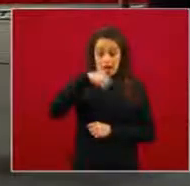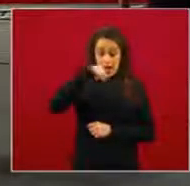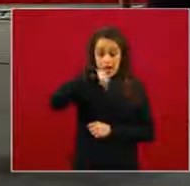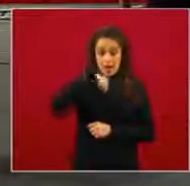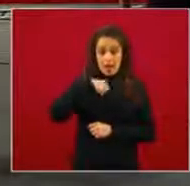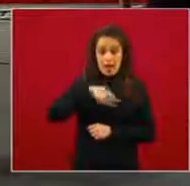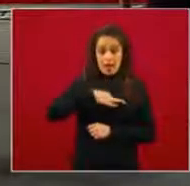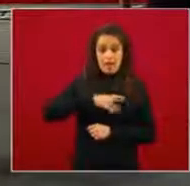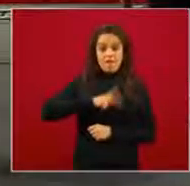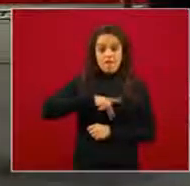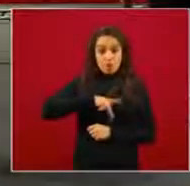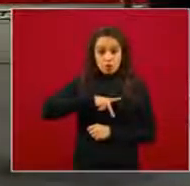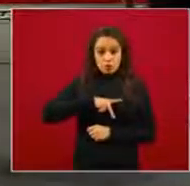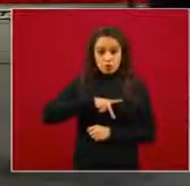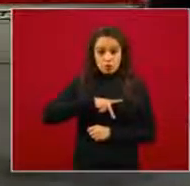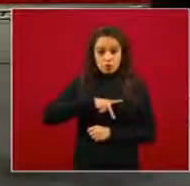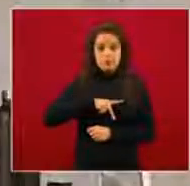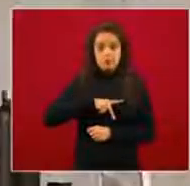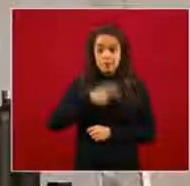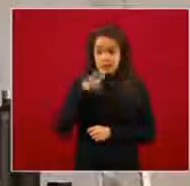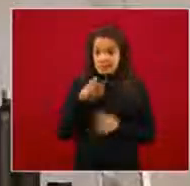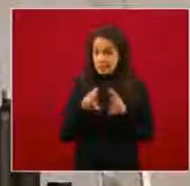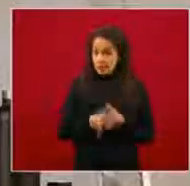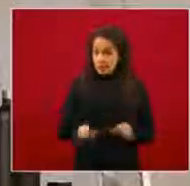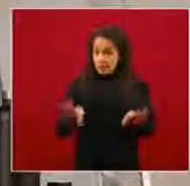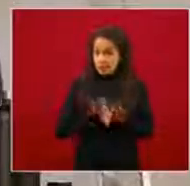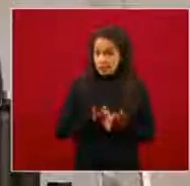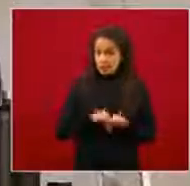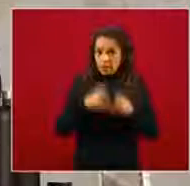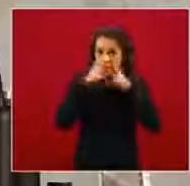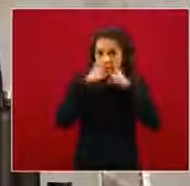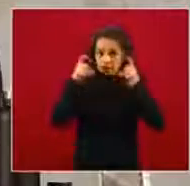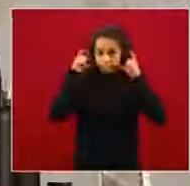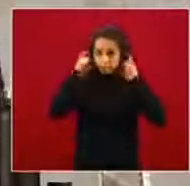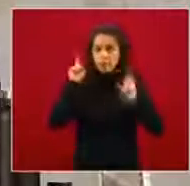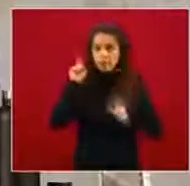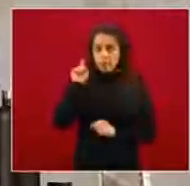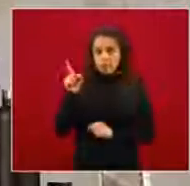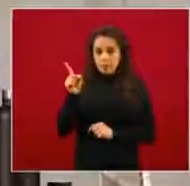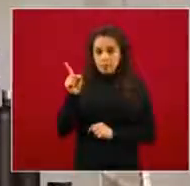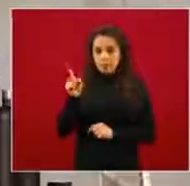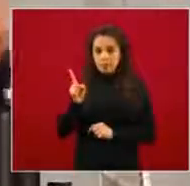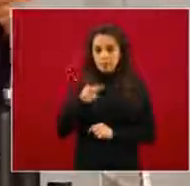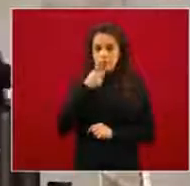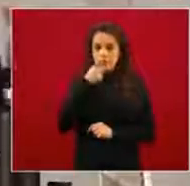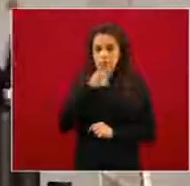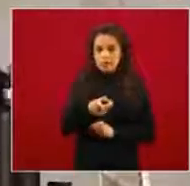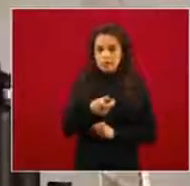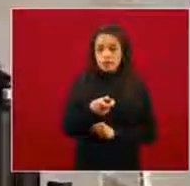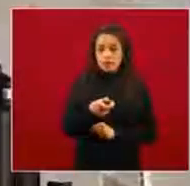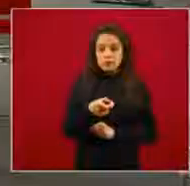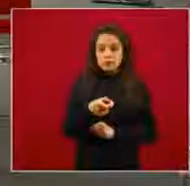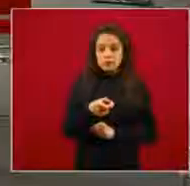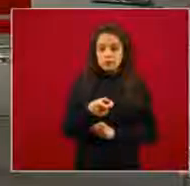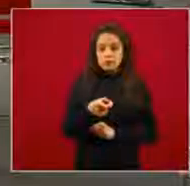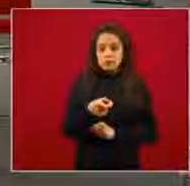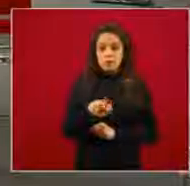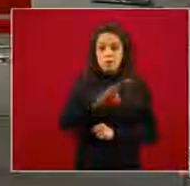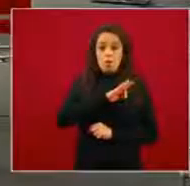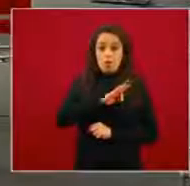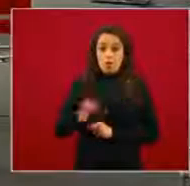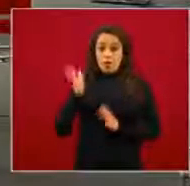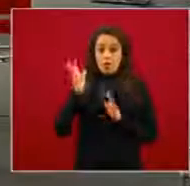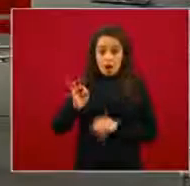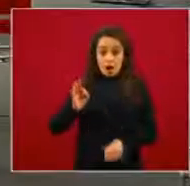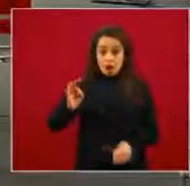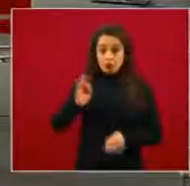who have the virus, and we want for them not to spread it. And it is particularly important. The specific evidence